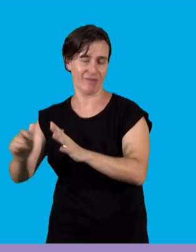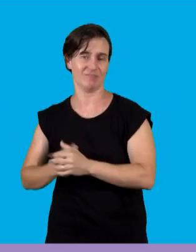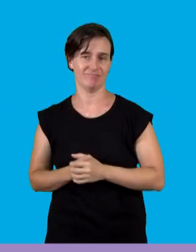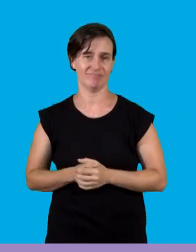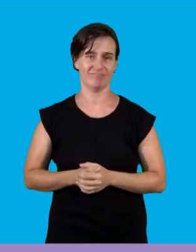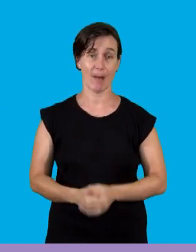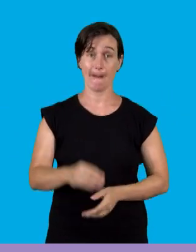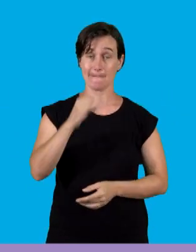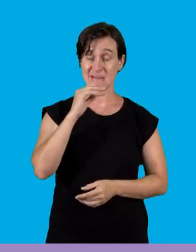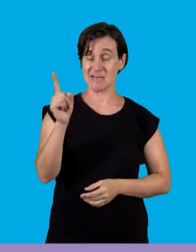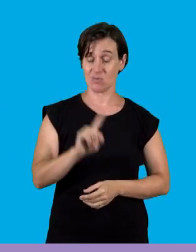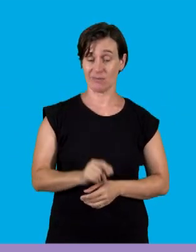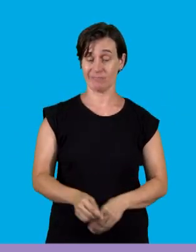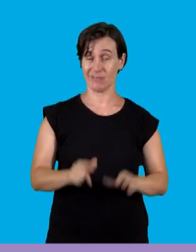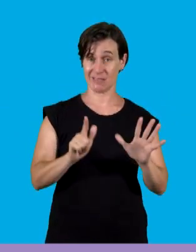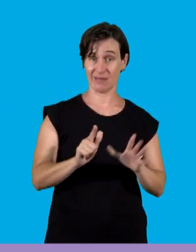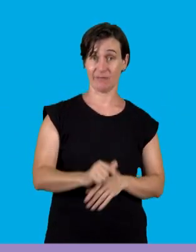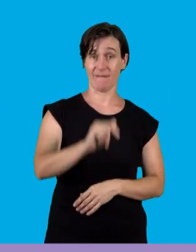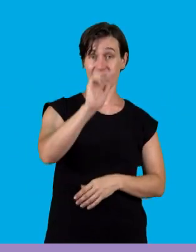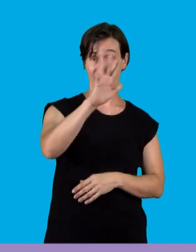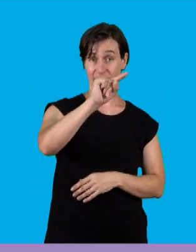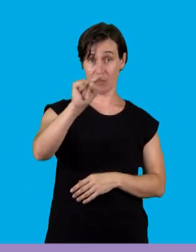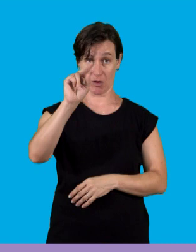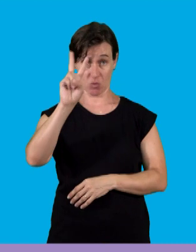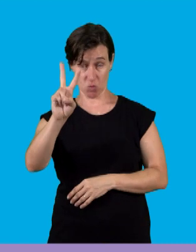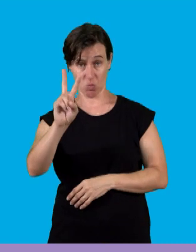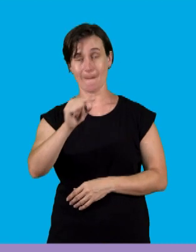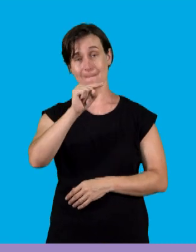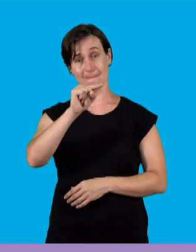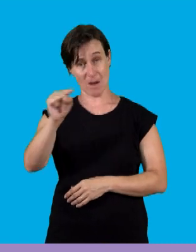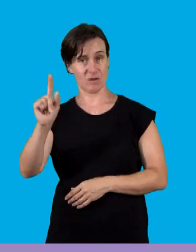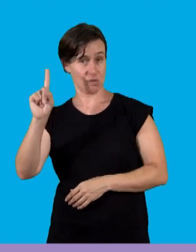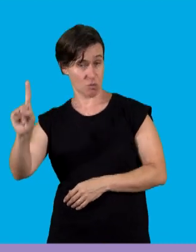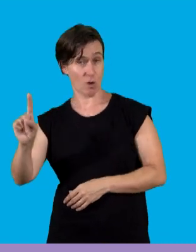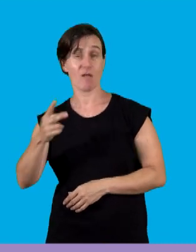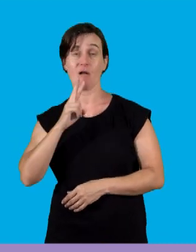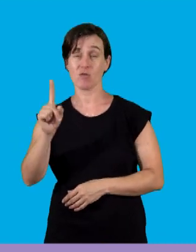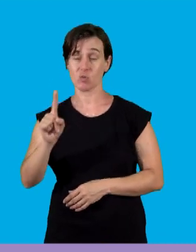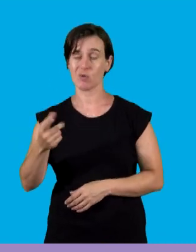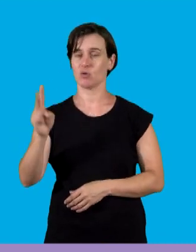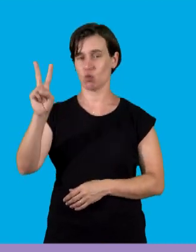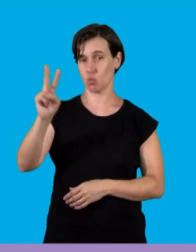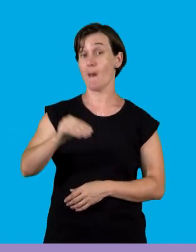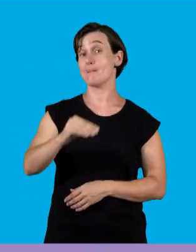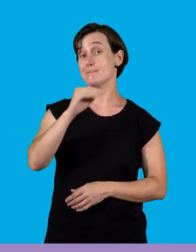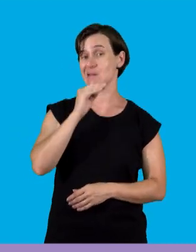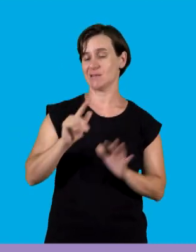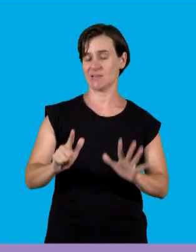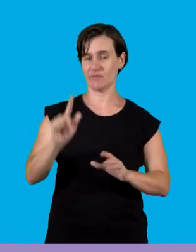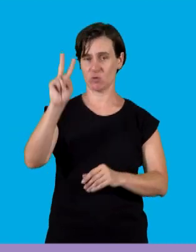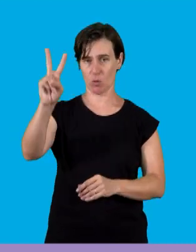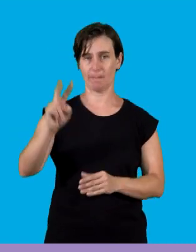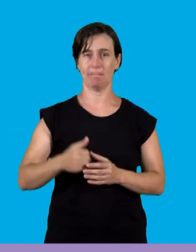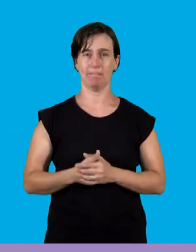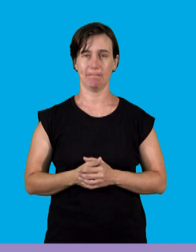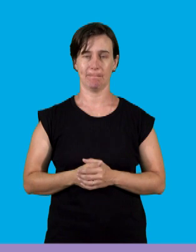we are going to say there 5 minus 2, which is 3, minus another 1, which is 2. So our